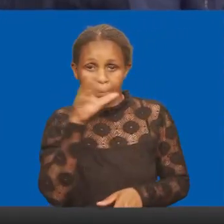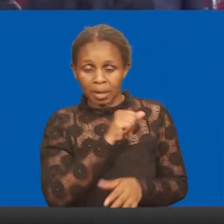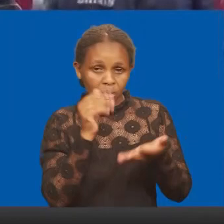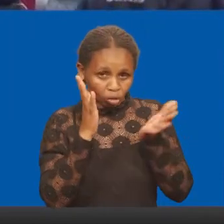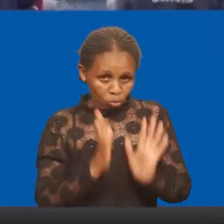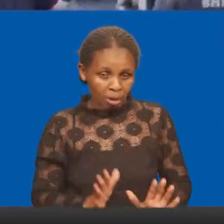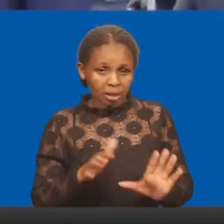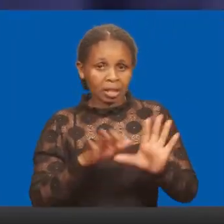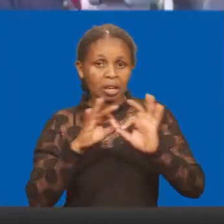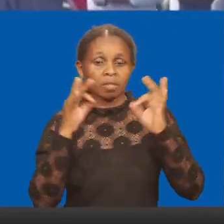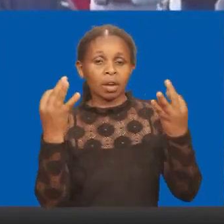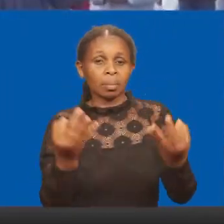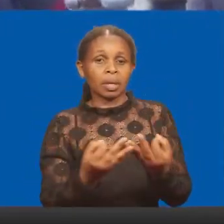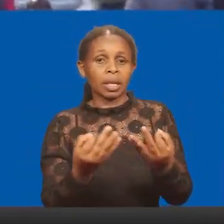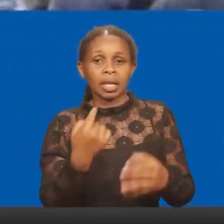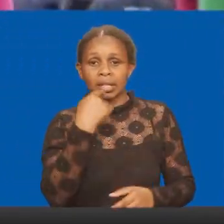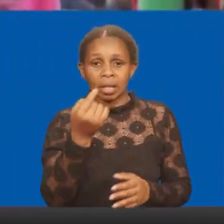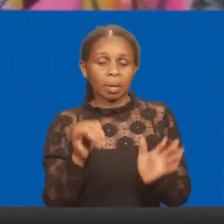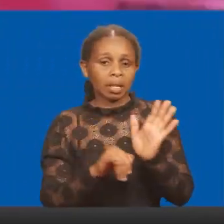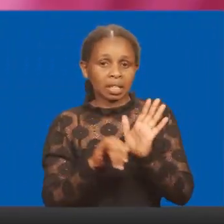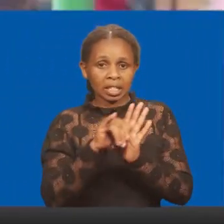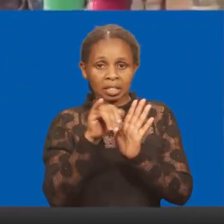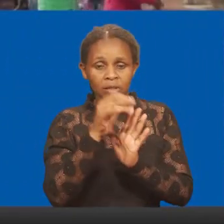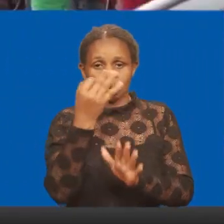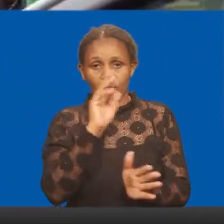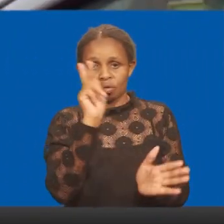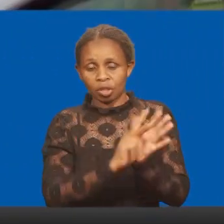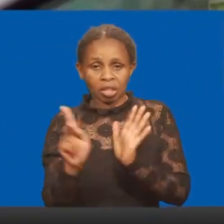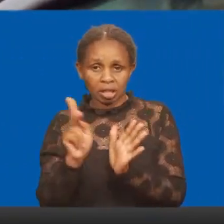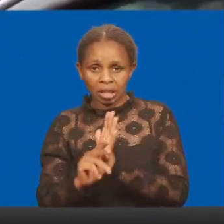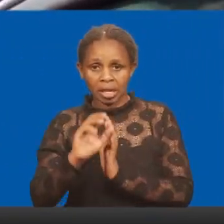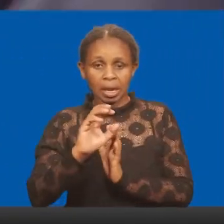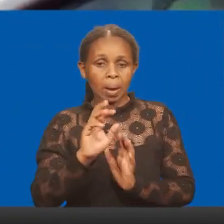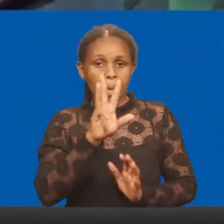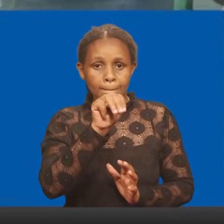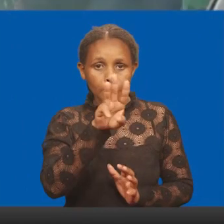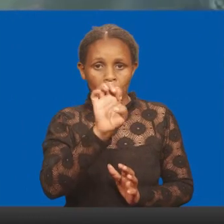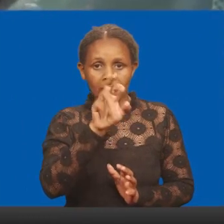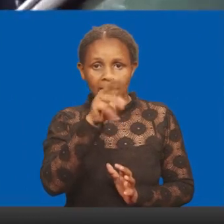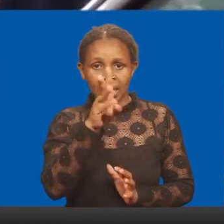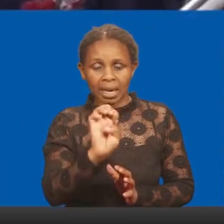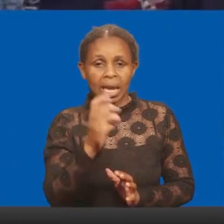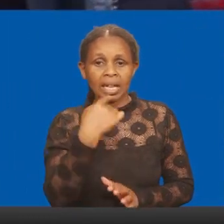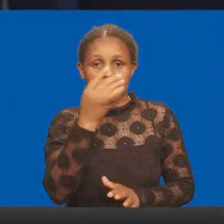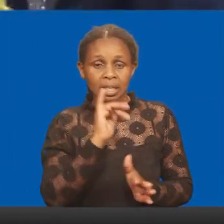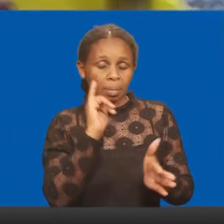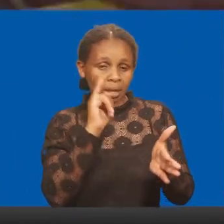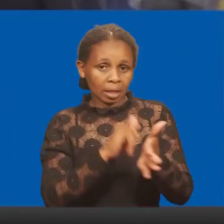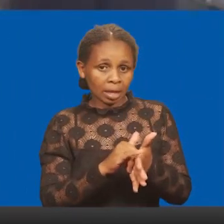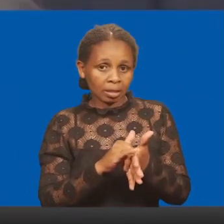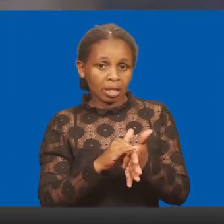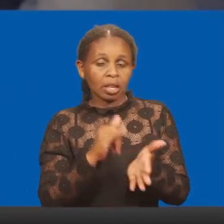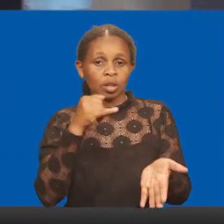Kukosekana kwa utu miongoni mwa wanajamii pia inakisiwa kuchangia ongezeko la mauaji. Kathleen akiongeza kuwa